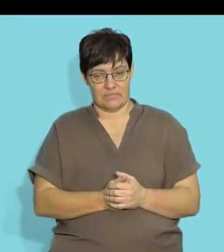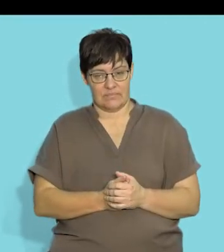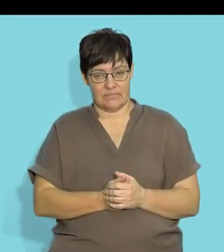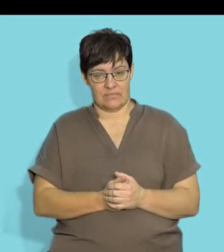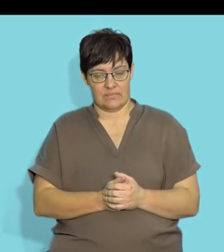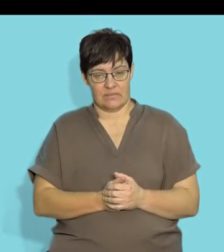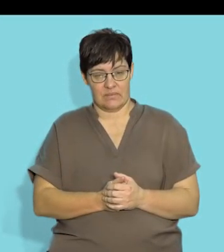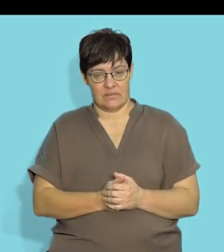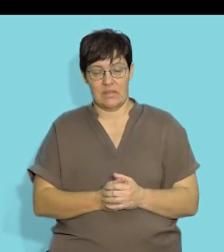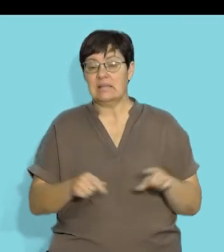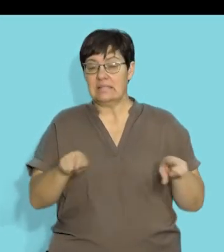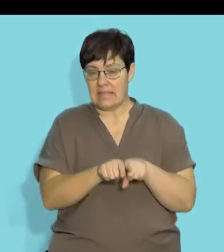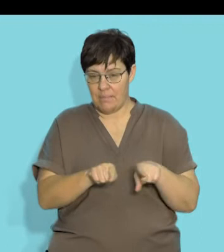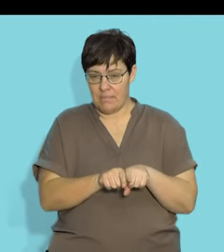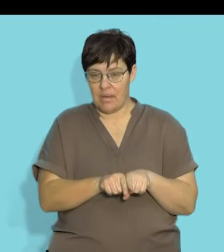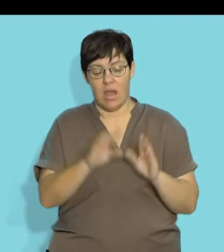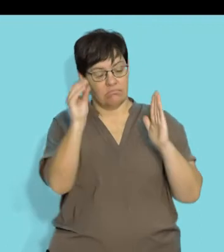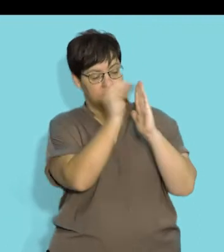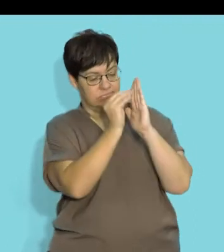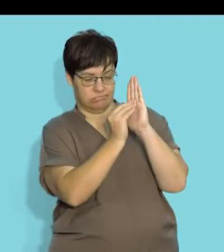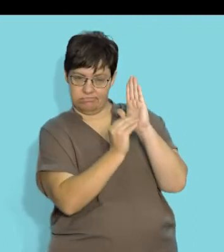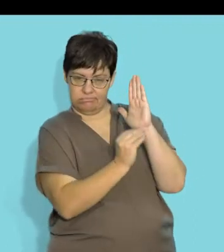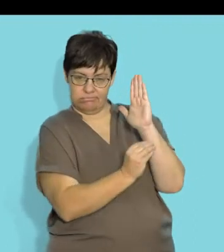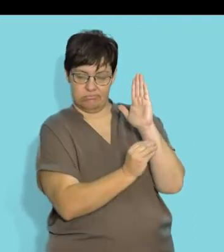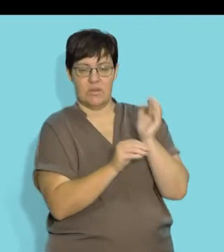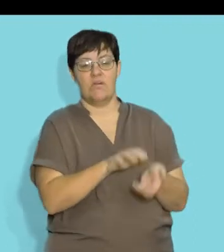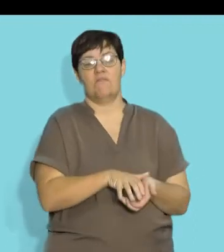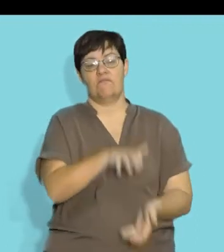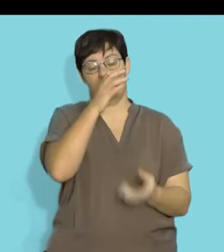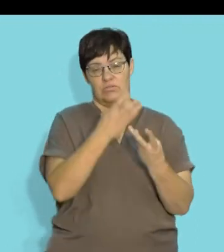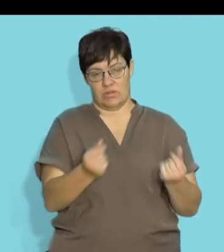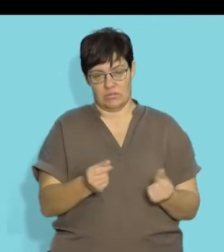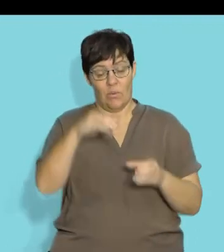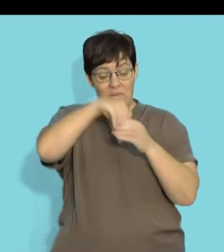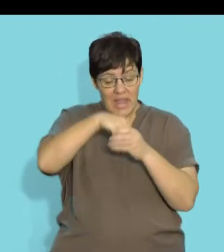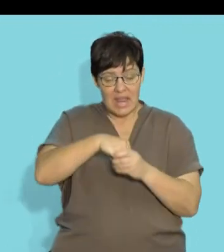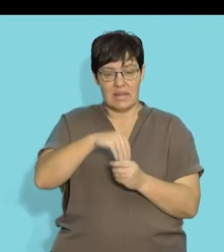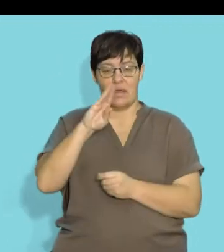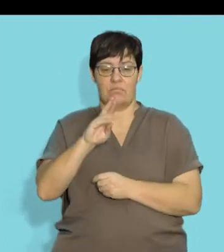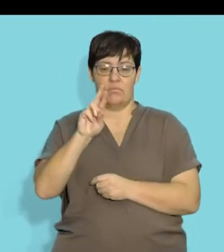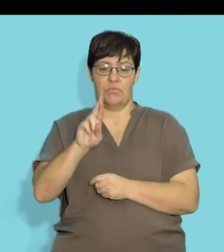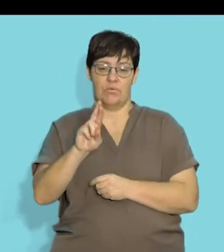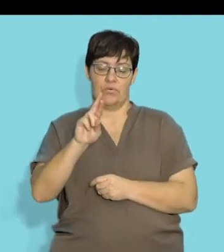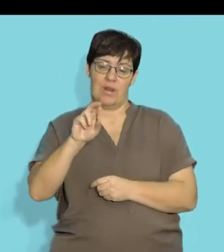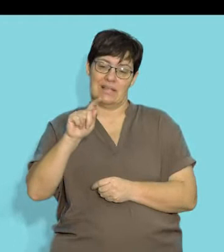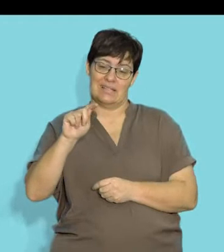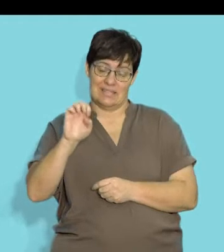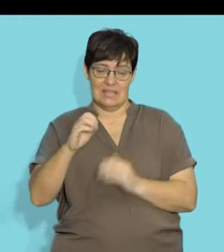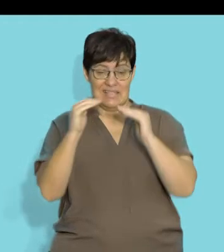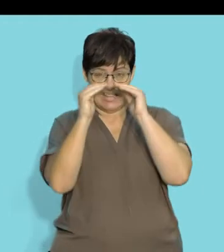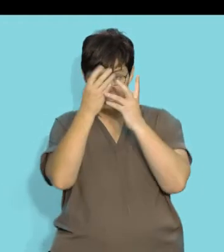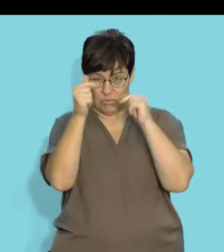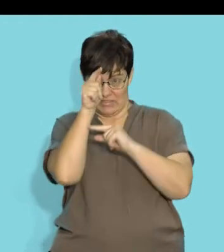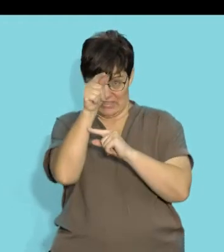right? And then also, we need to record the volume of the solution in the burette, that's of the standard